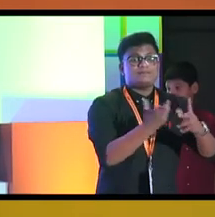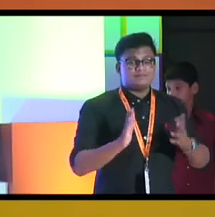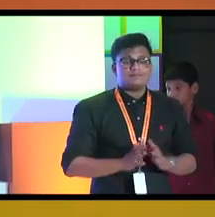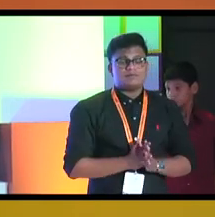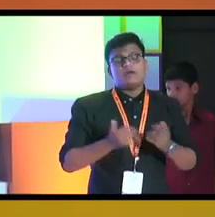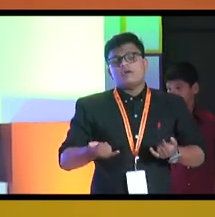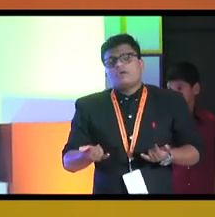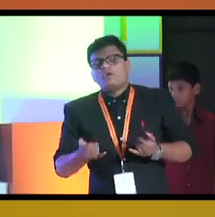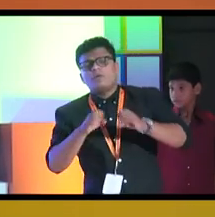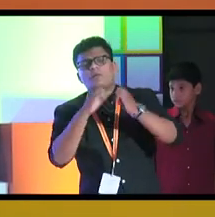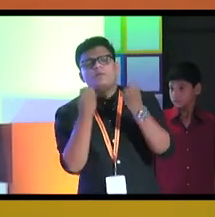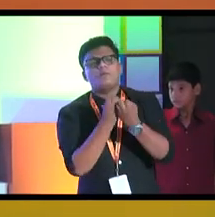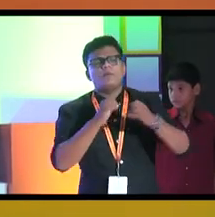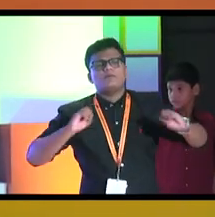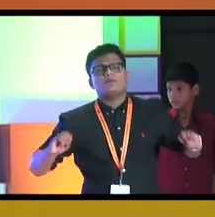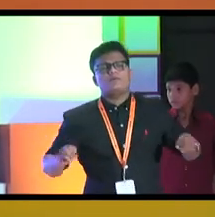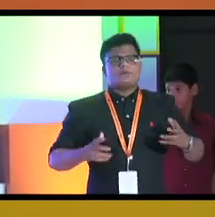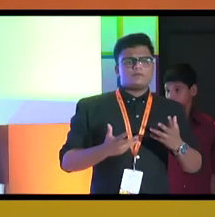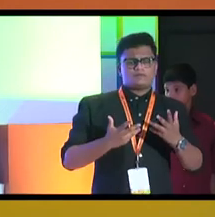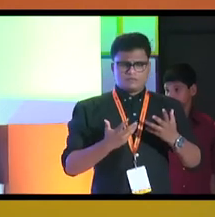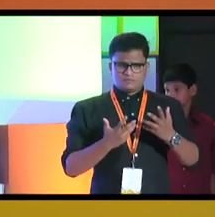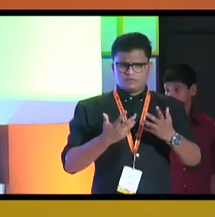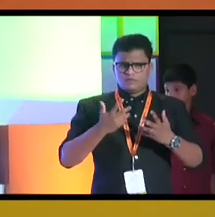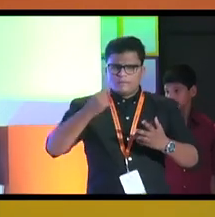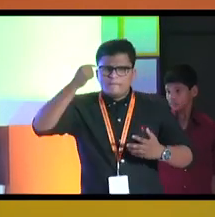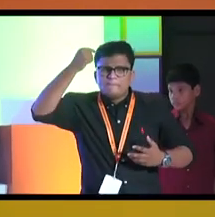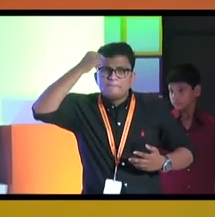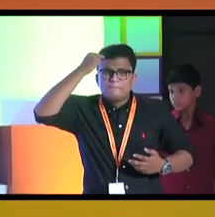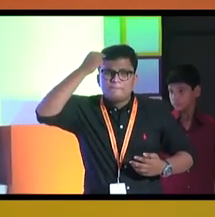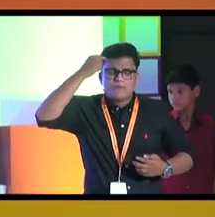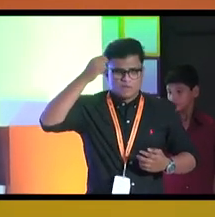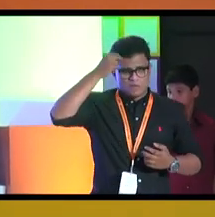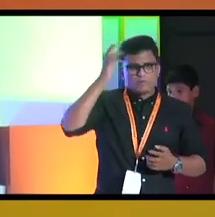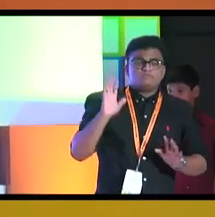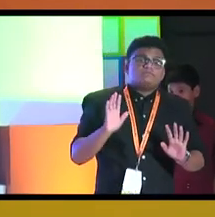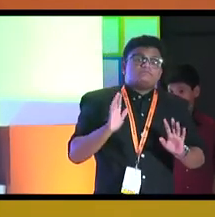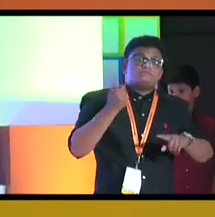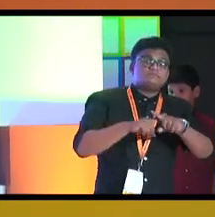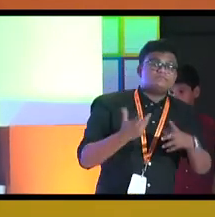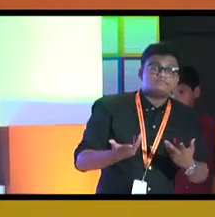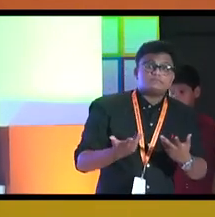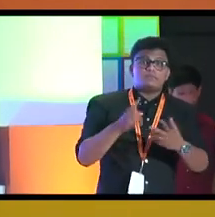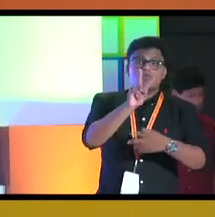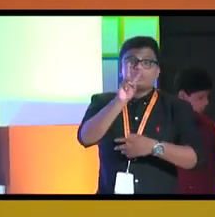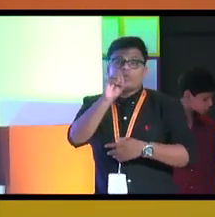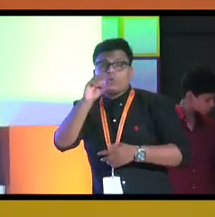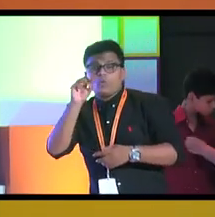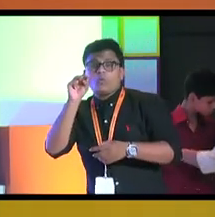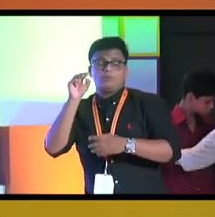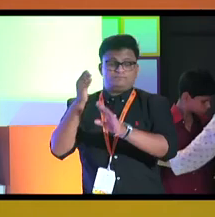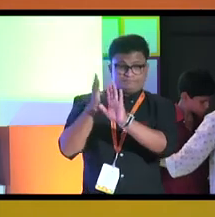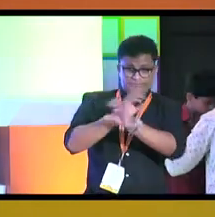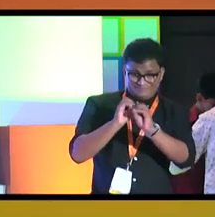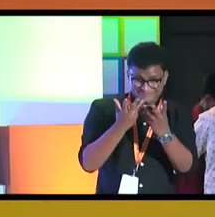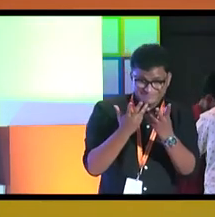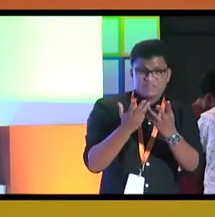organization had established a special school for mentally challenged children in 2000, and we are still struggling to